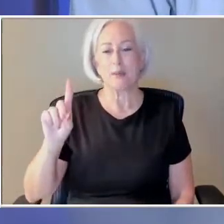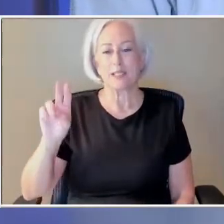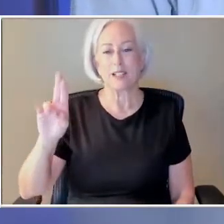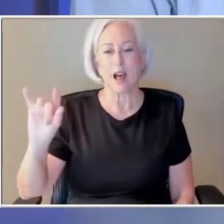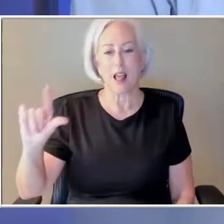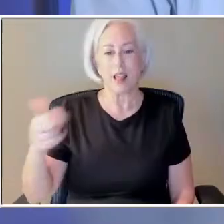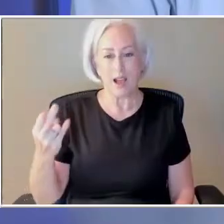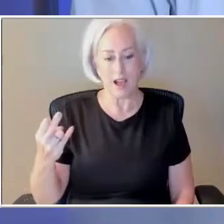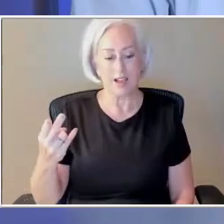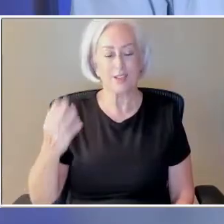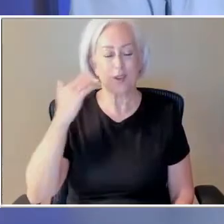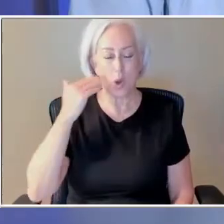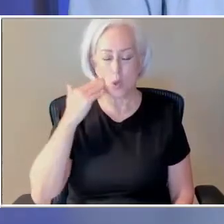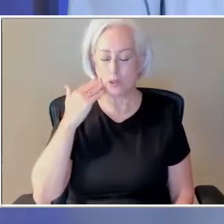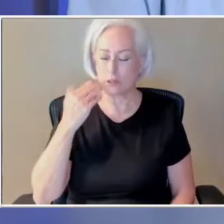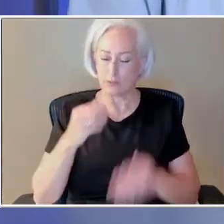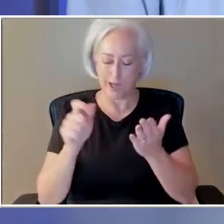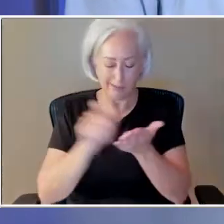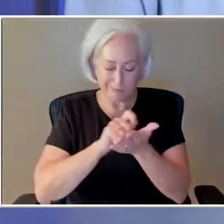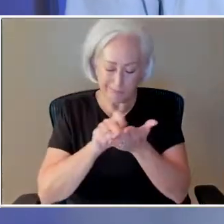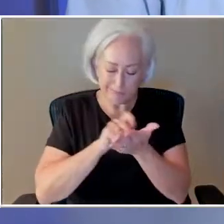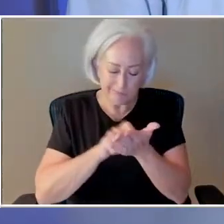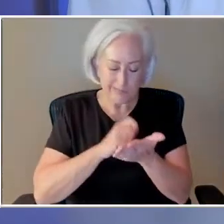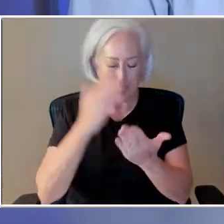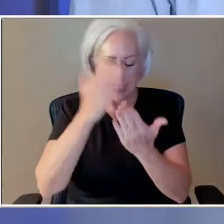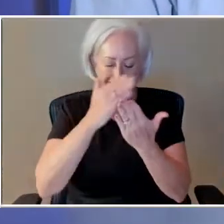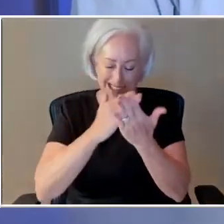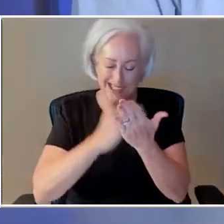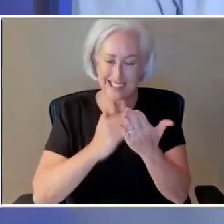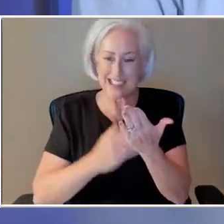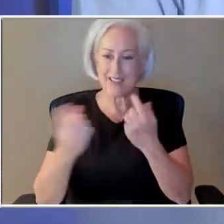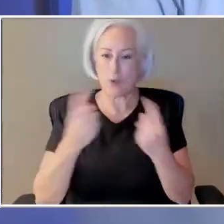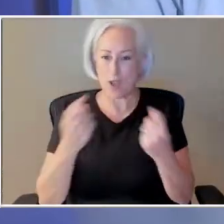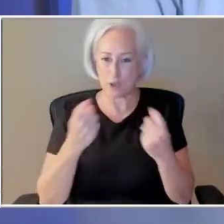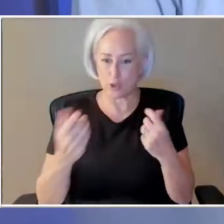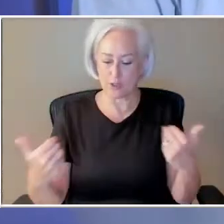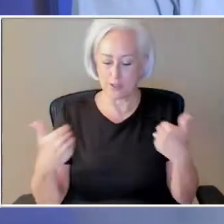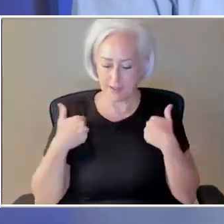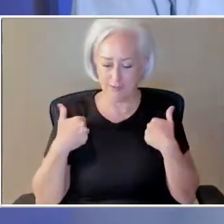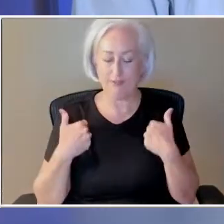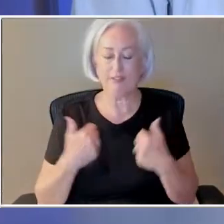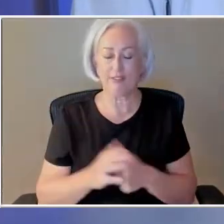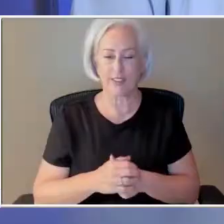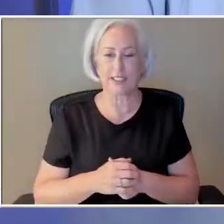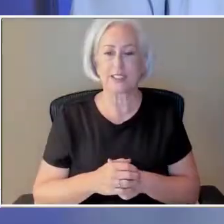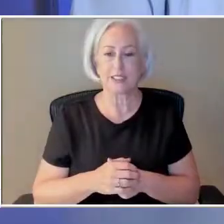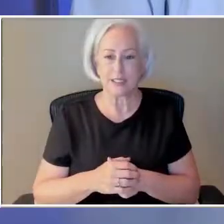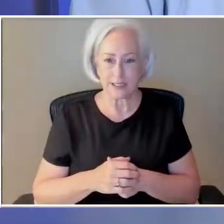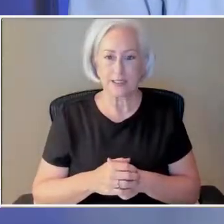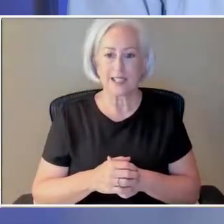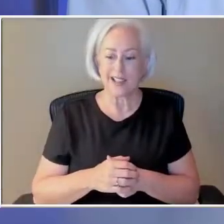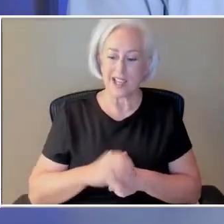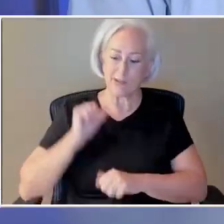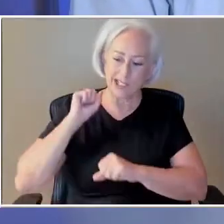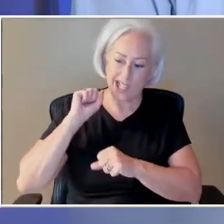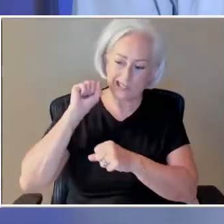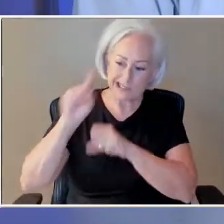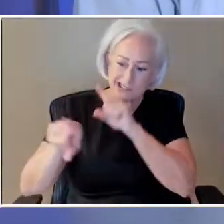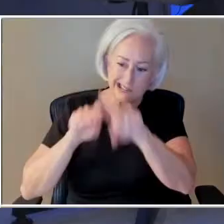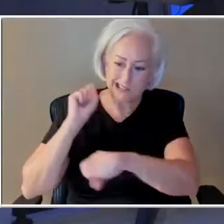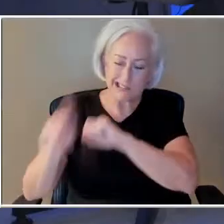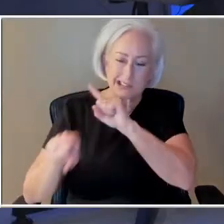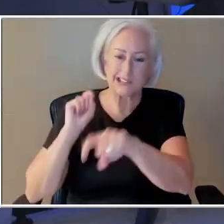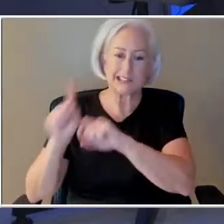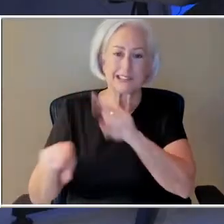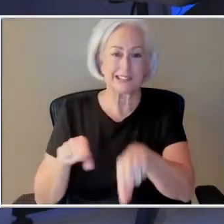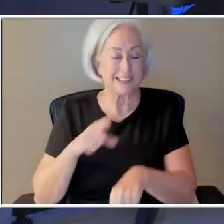have lots of questions. Right. You bring a notepad in with your questions. Yeah, right. And we'll bombard him with our questions. I bet you like that,